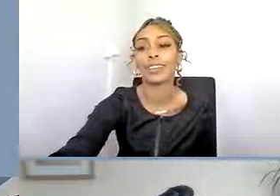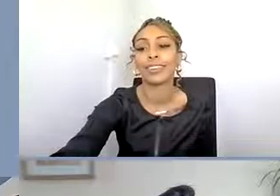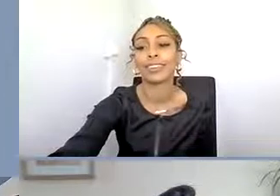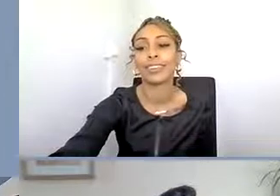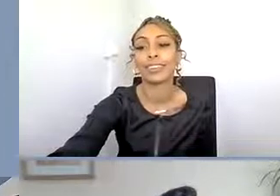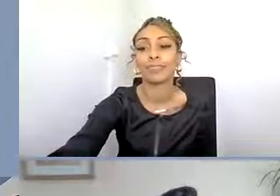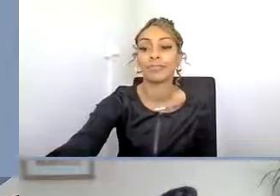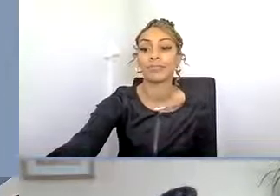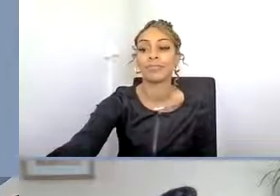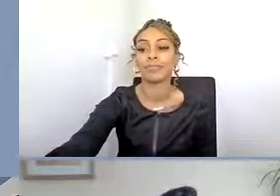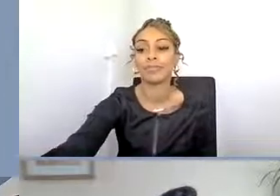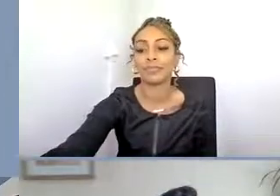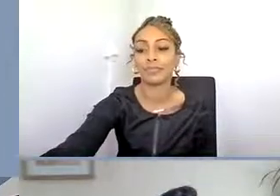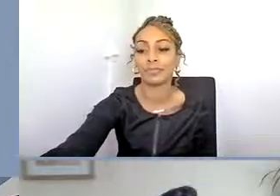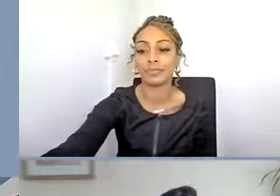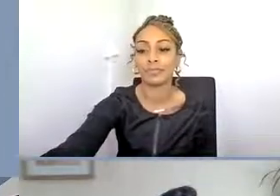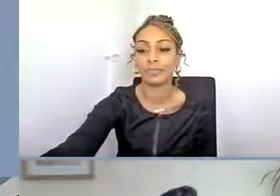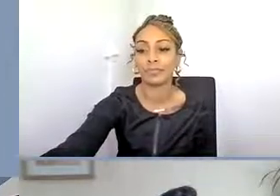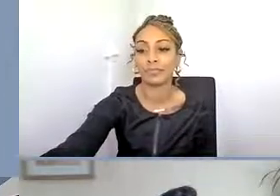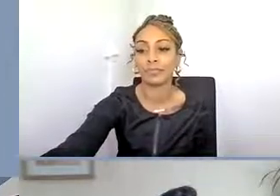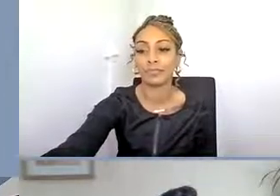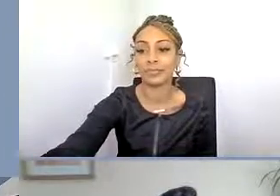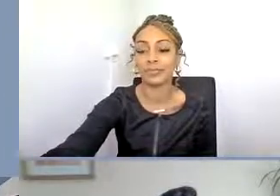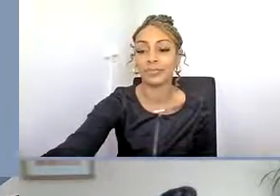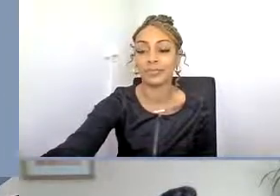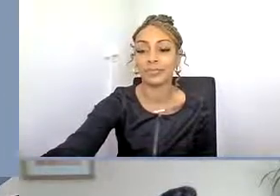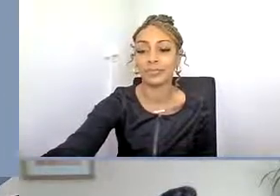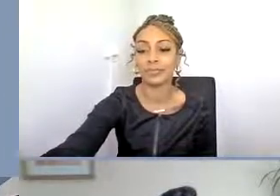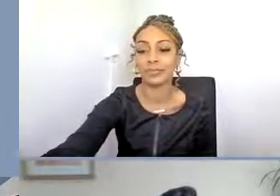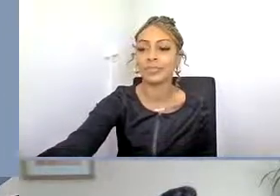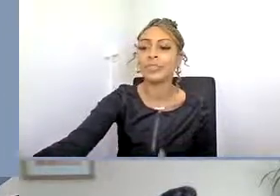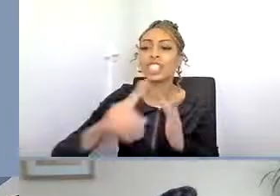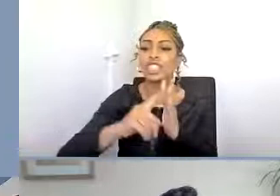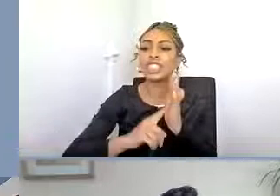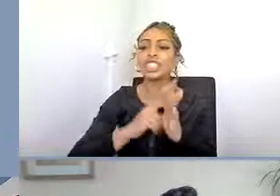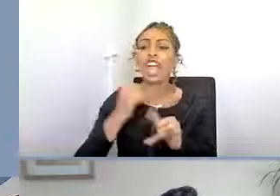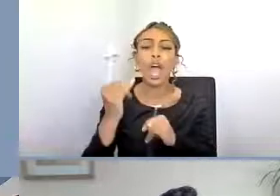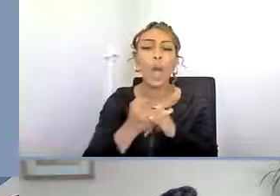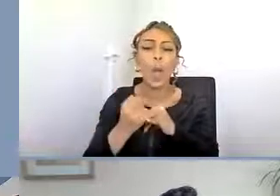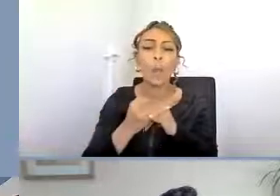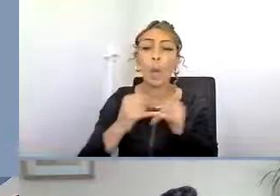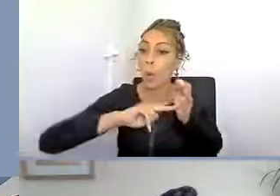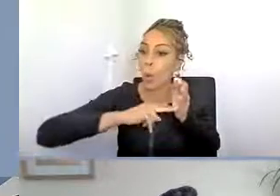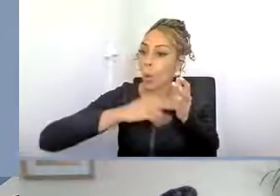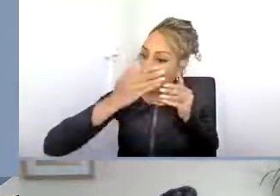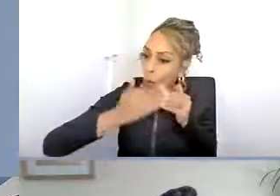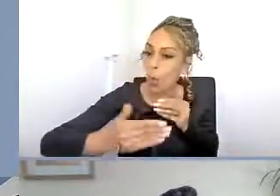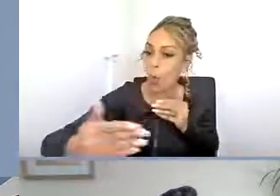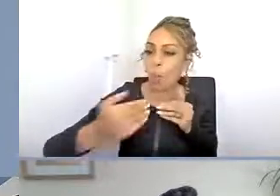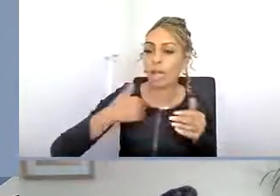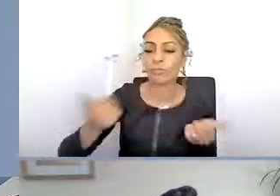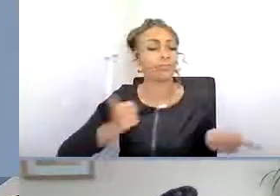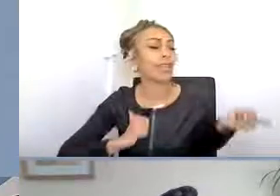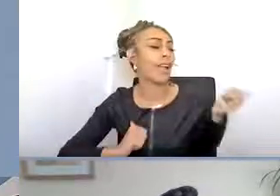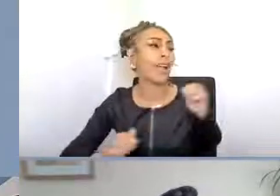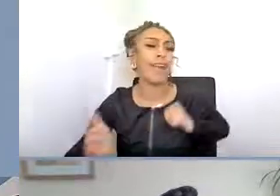down now. But at Gerward and across all Gerward organisations, we really pride ourselves on